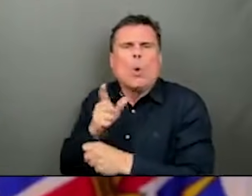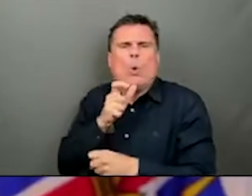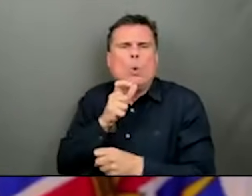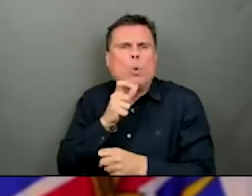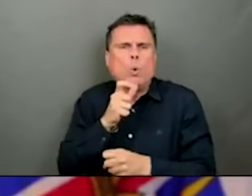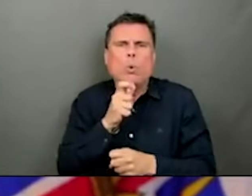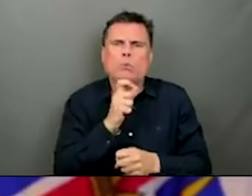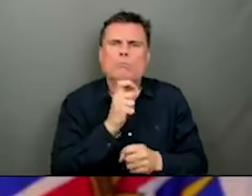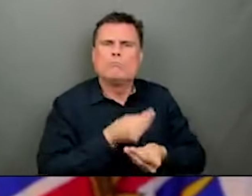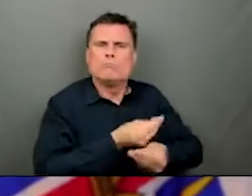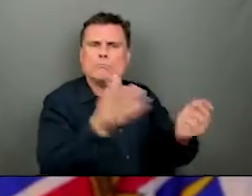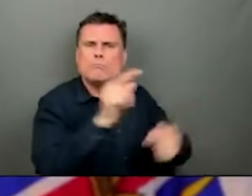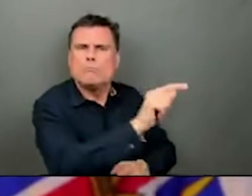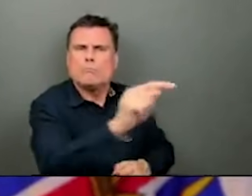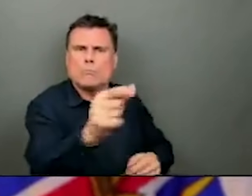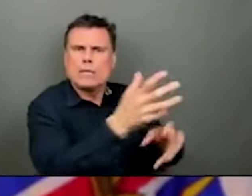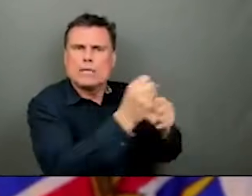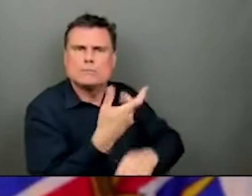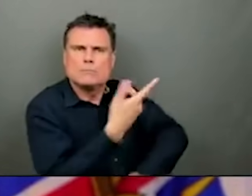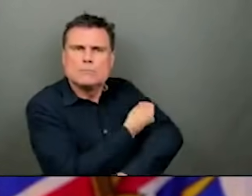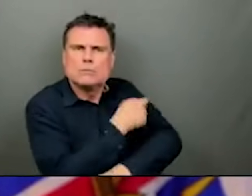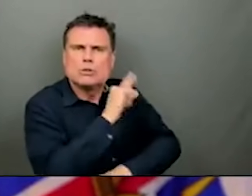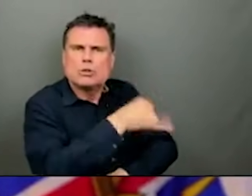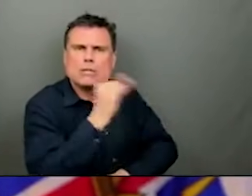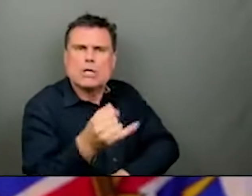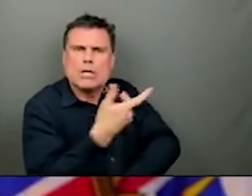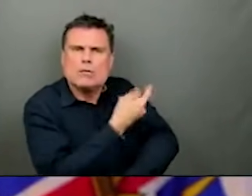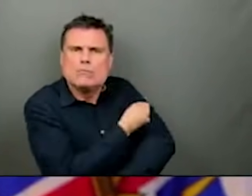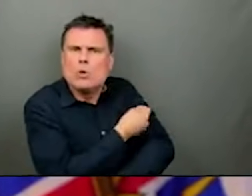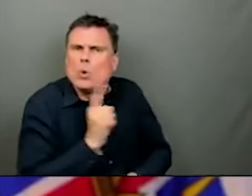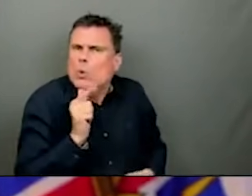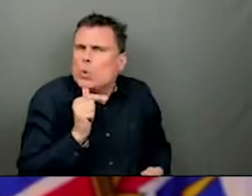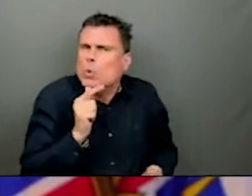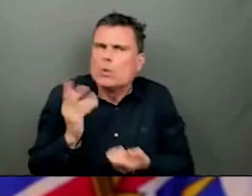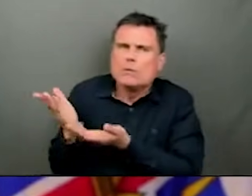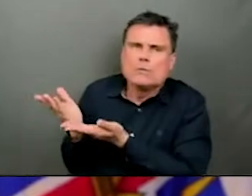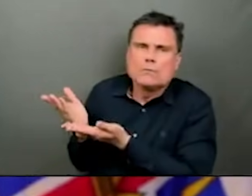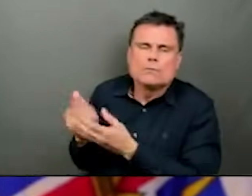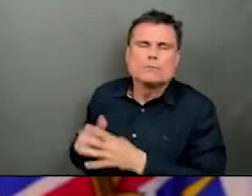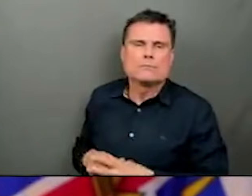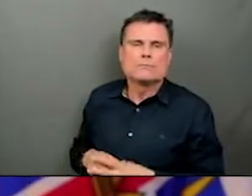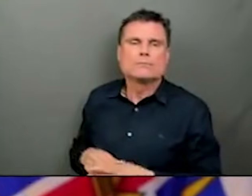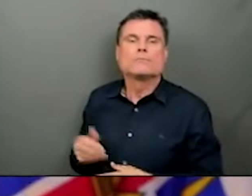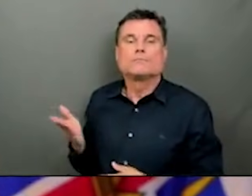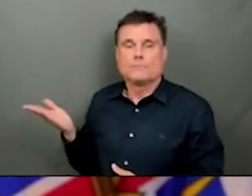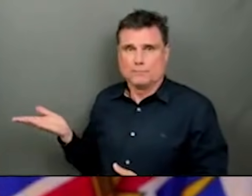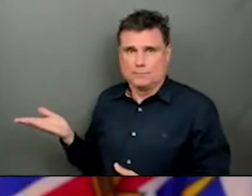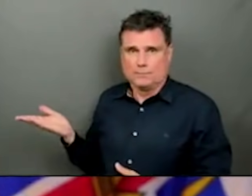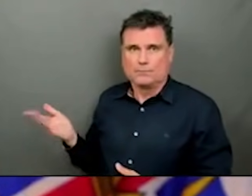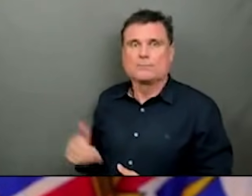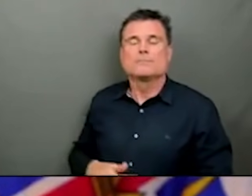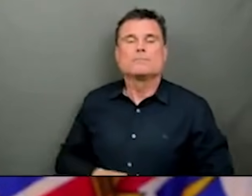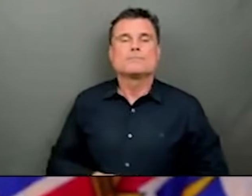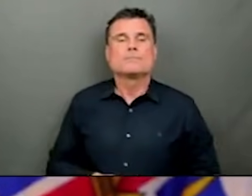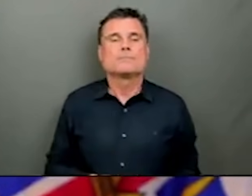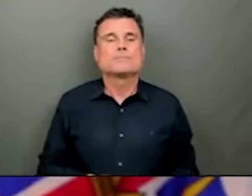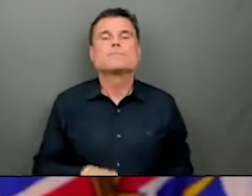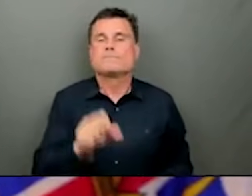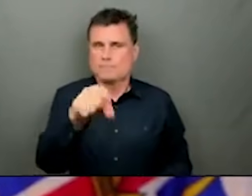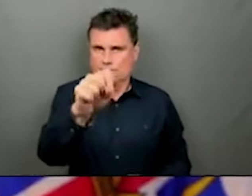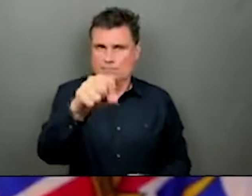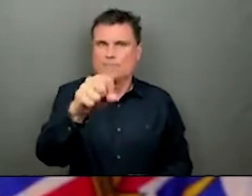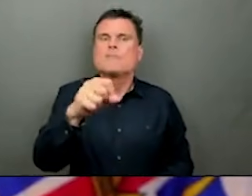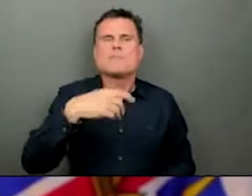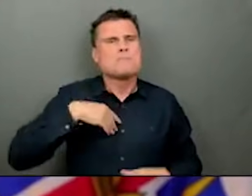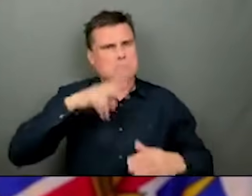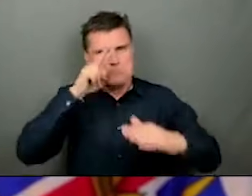morning, that we are expecting, Canada is expecting to receive one shipment, about 300,000 doses